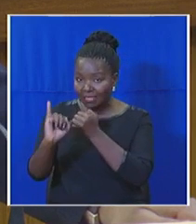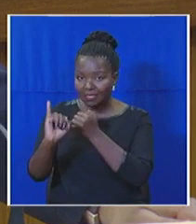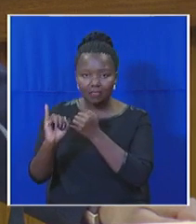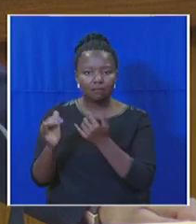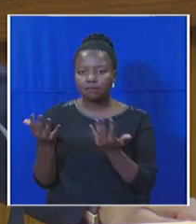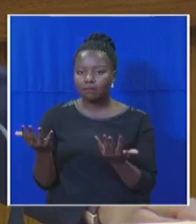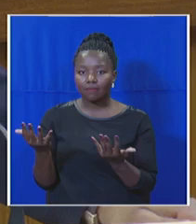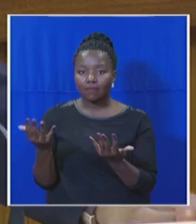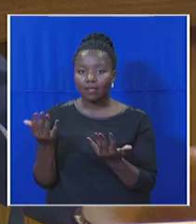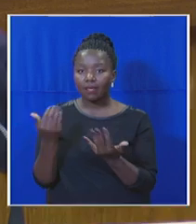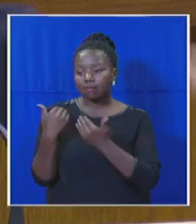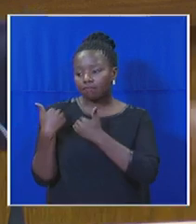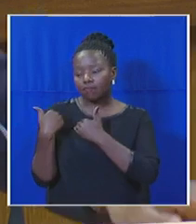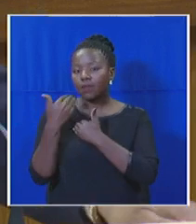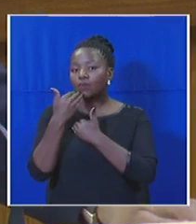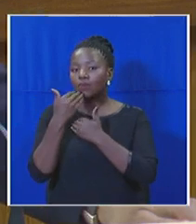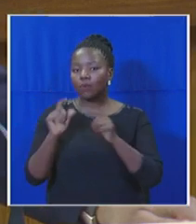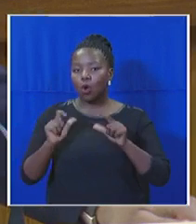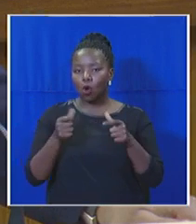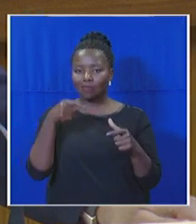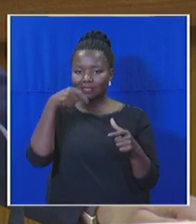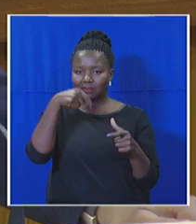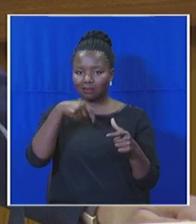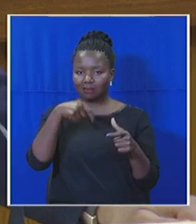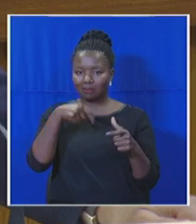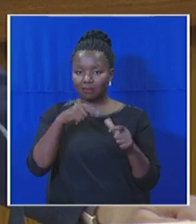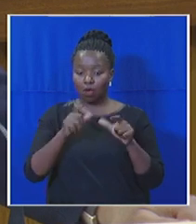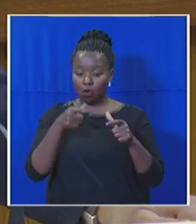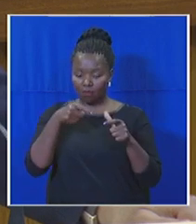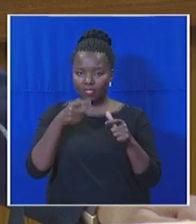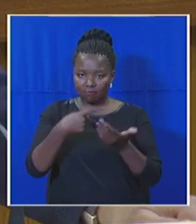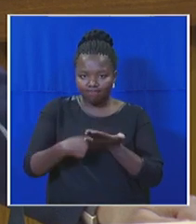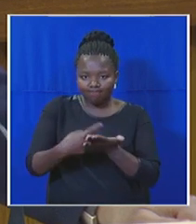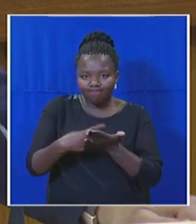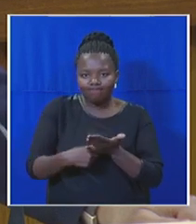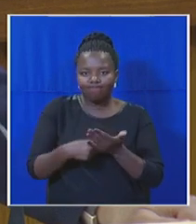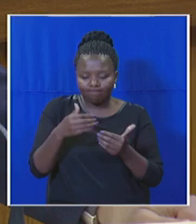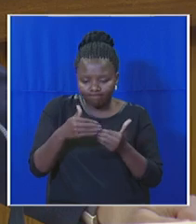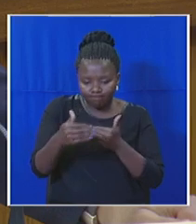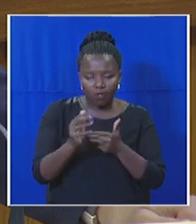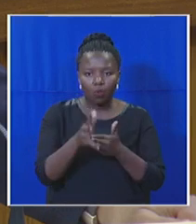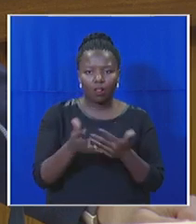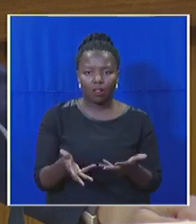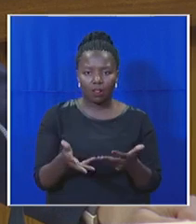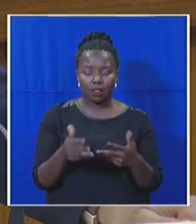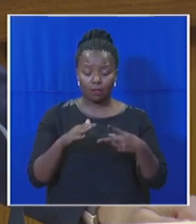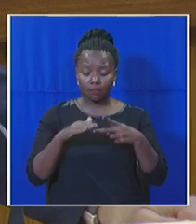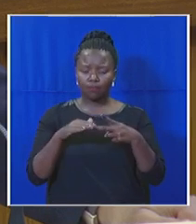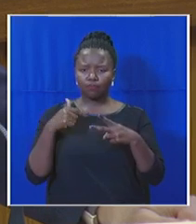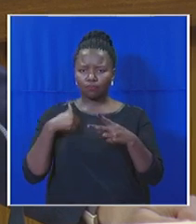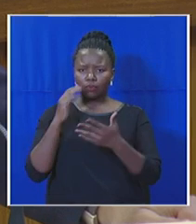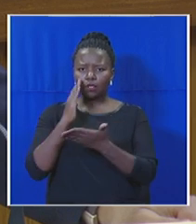the Commission, is one of the matters that will be looked at. And I'm sure there will be a very